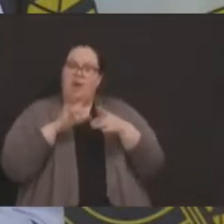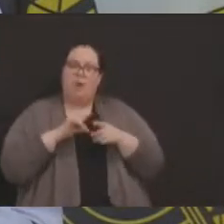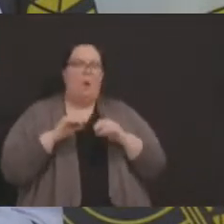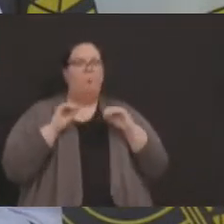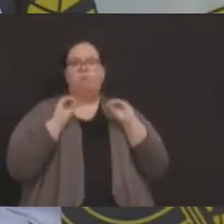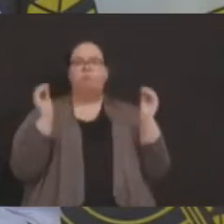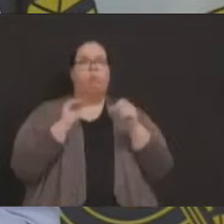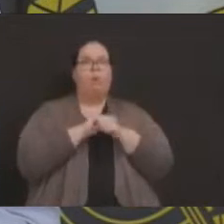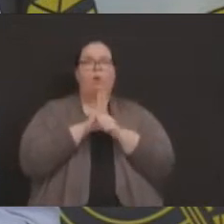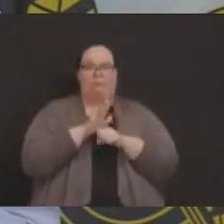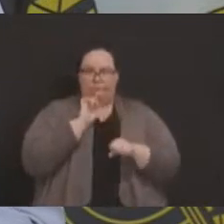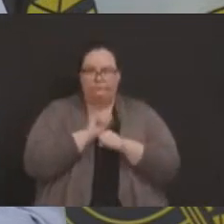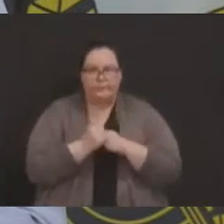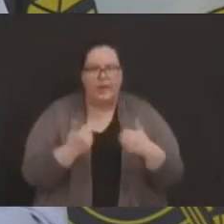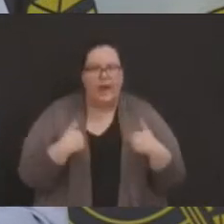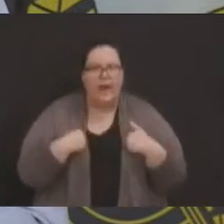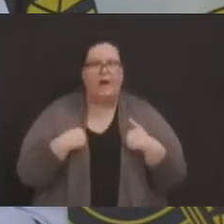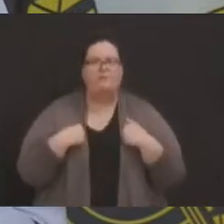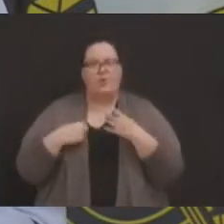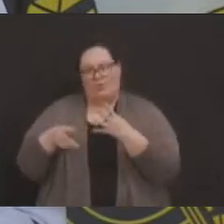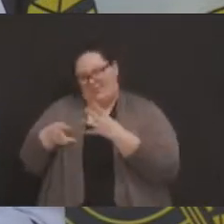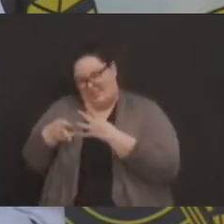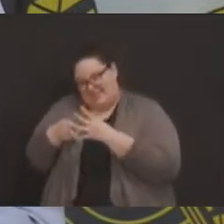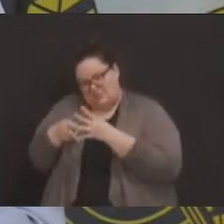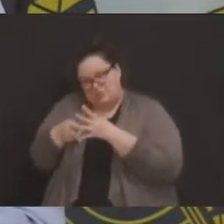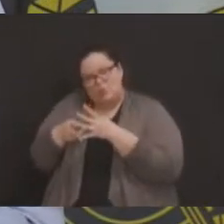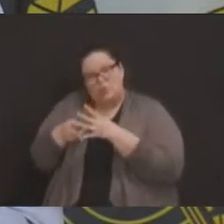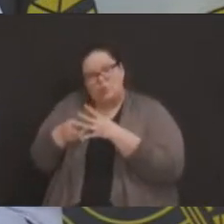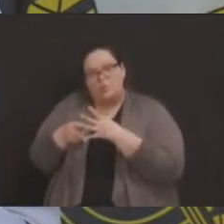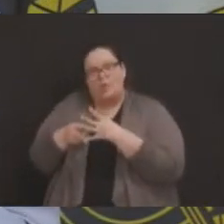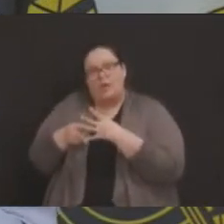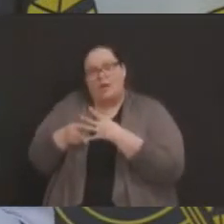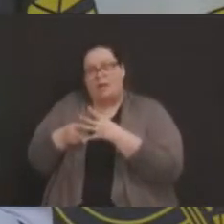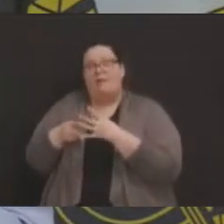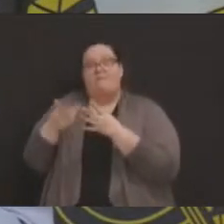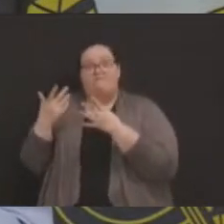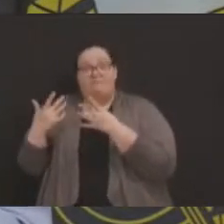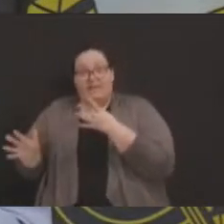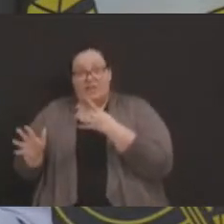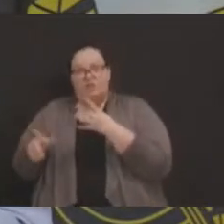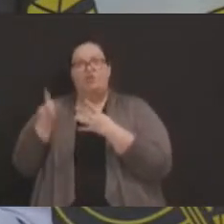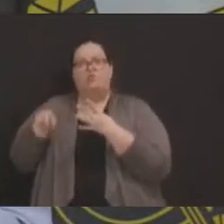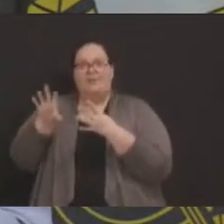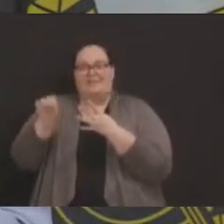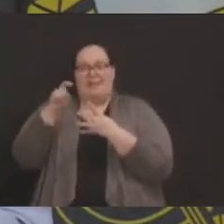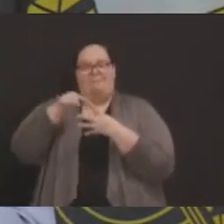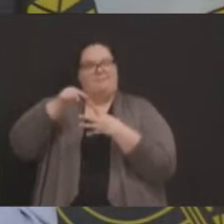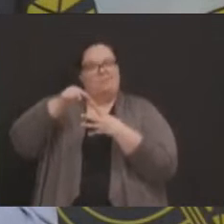double testing the ones that are positive. And if you have negative tests, you're not completely